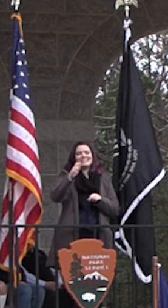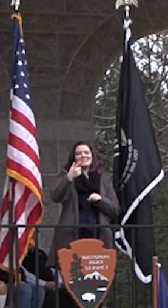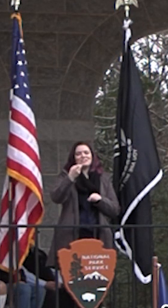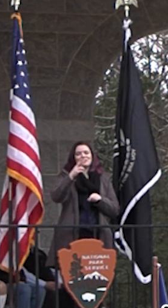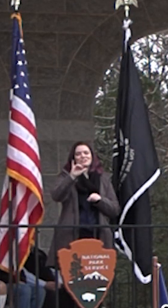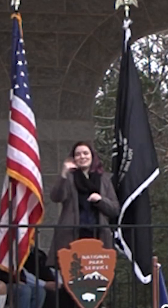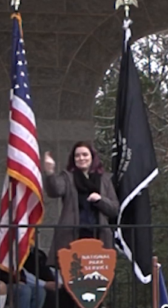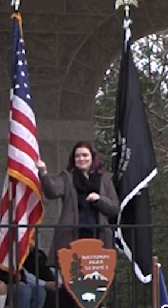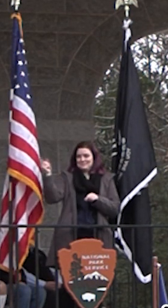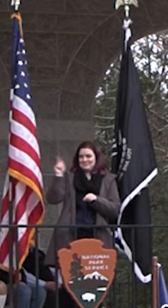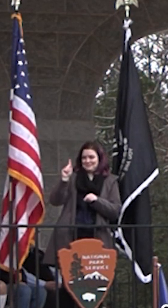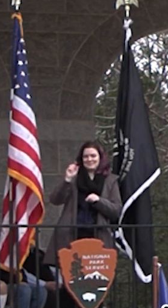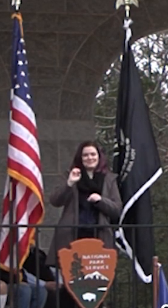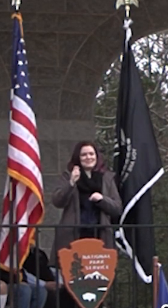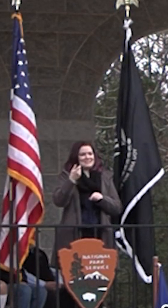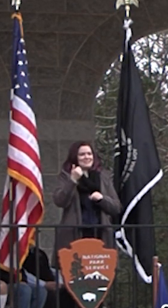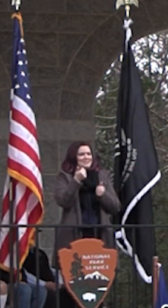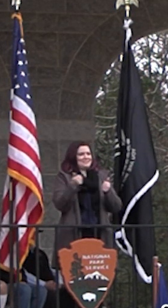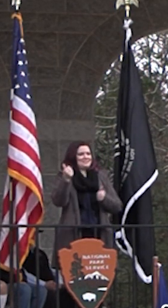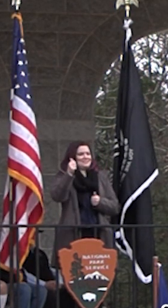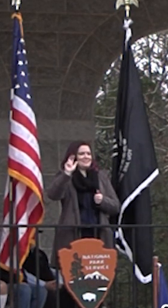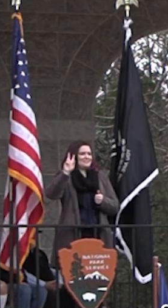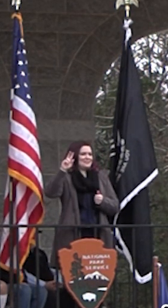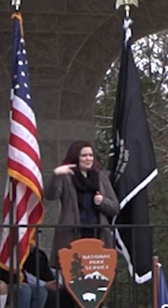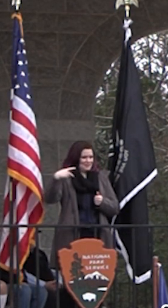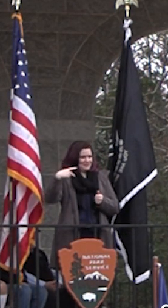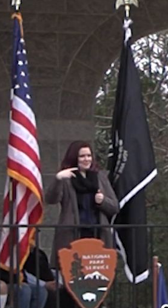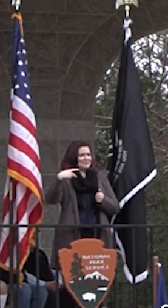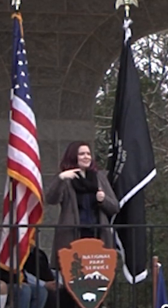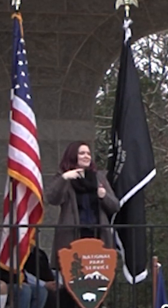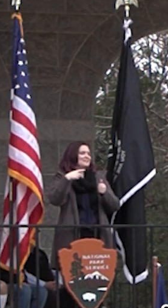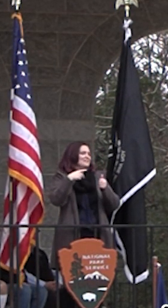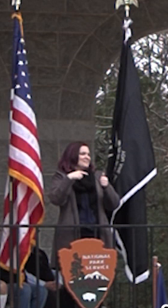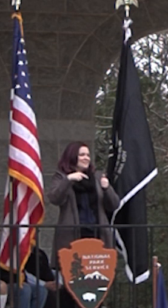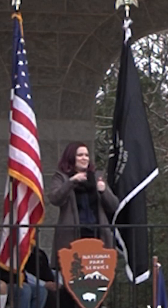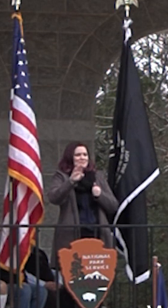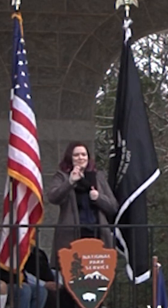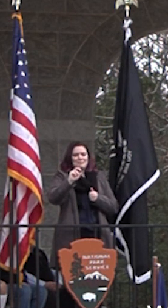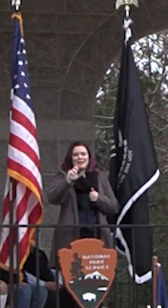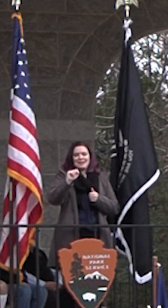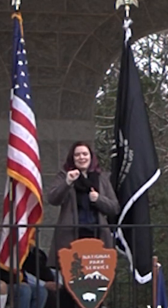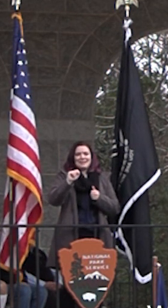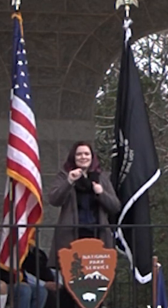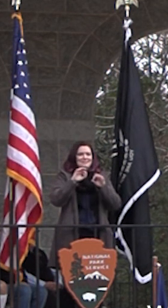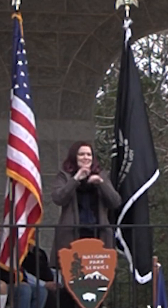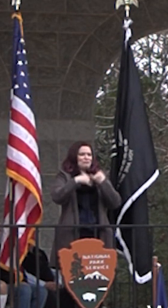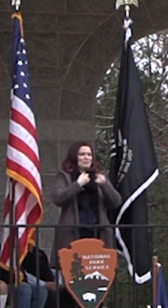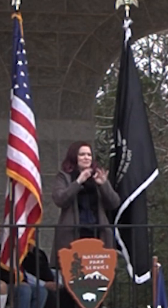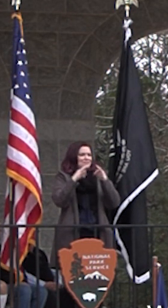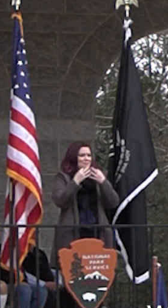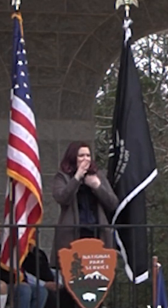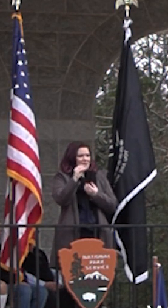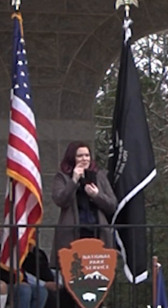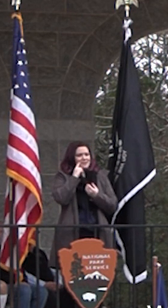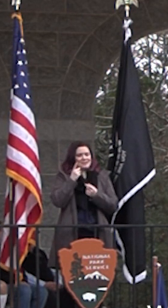President of the Bennett Family of Companies and the driver of this event, 100%. Without Lee, we would